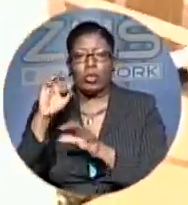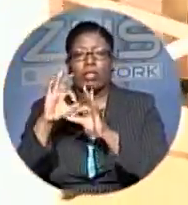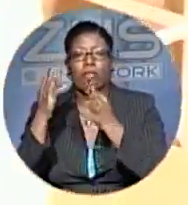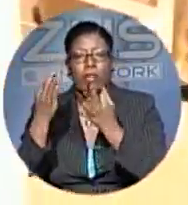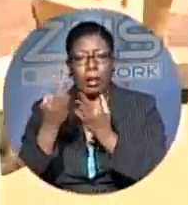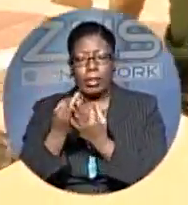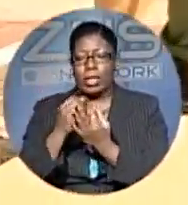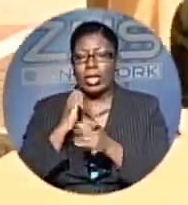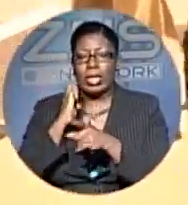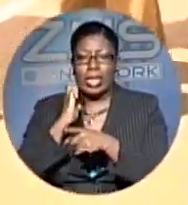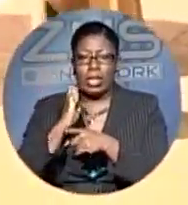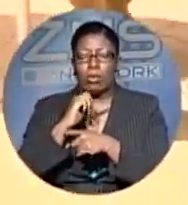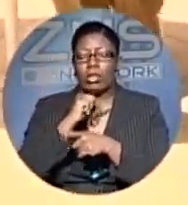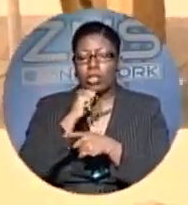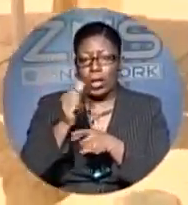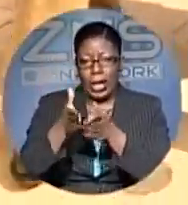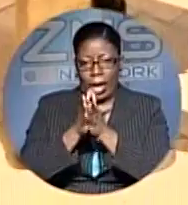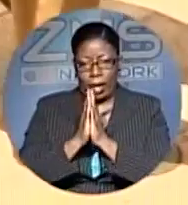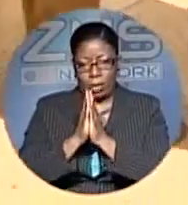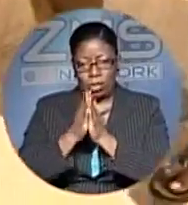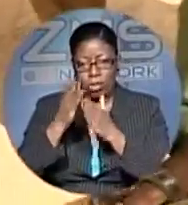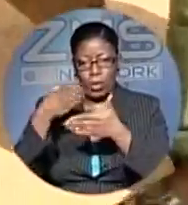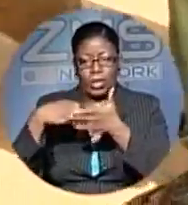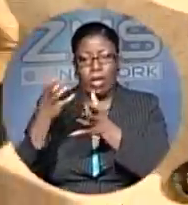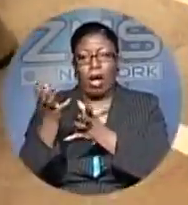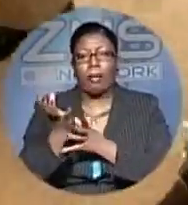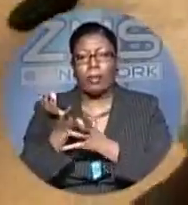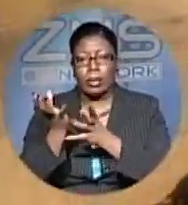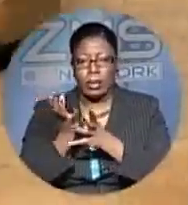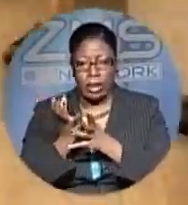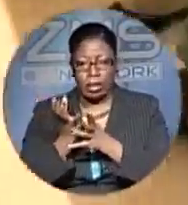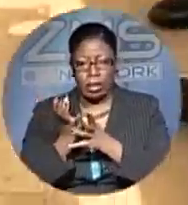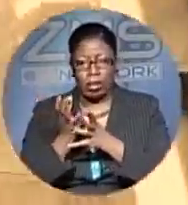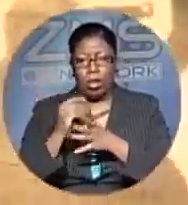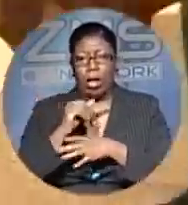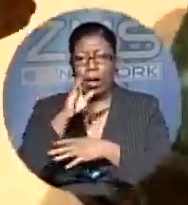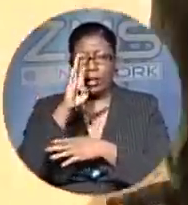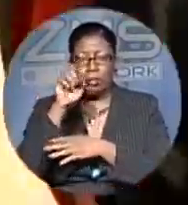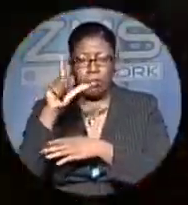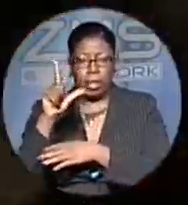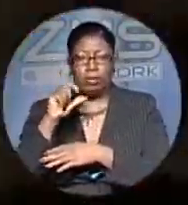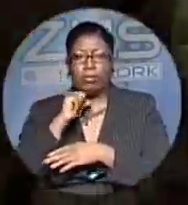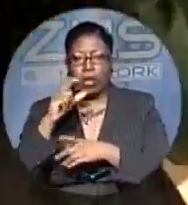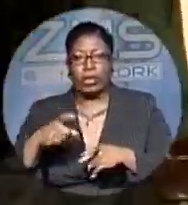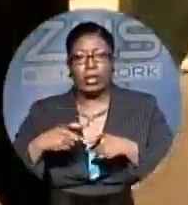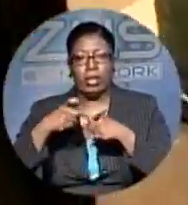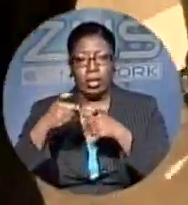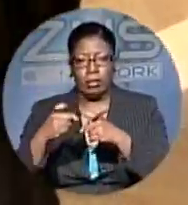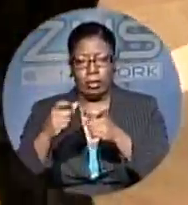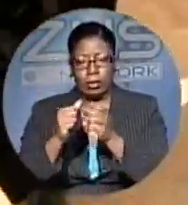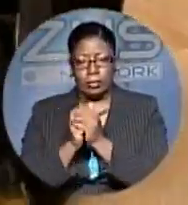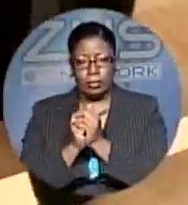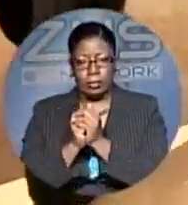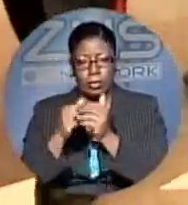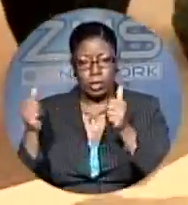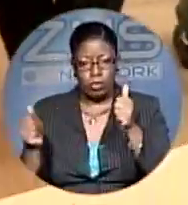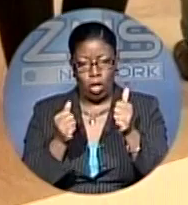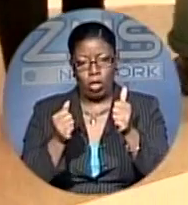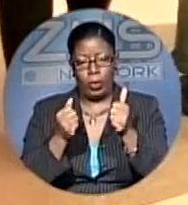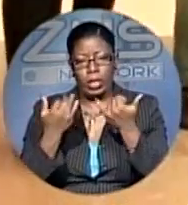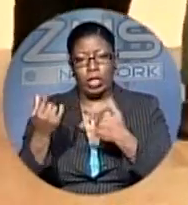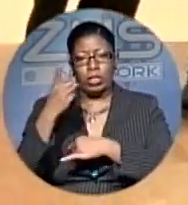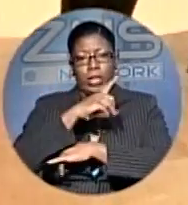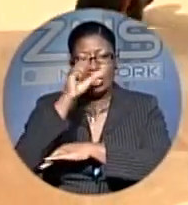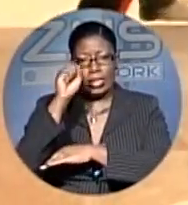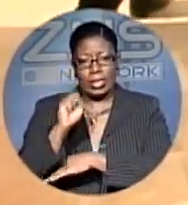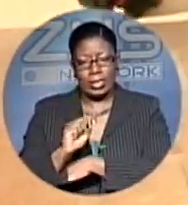not required to enter a plea, and bail was denied. A voluntary bill of indictment will be filed in the case. Following the arraignment today at the